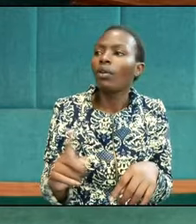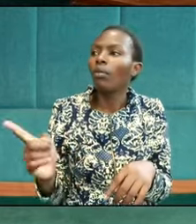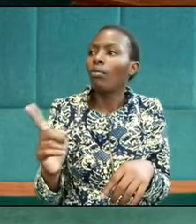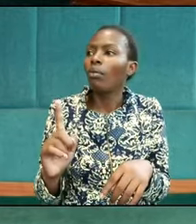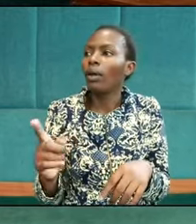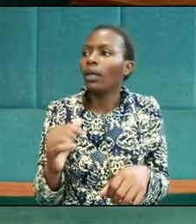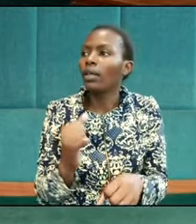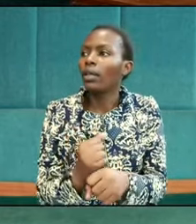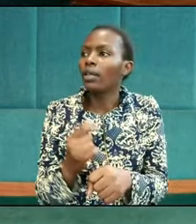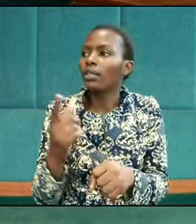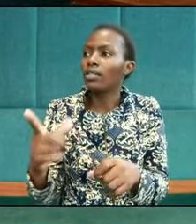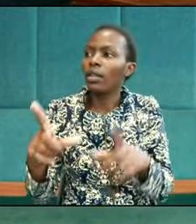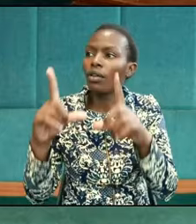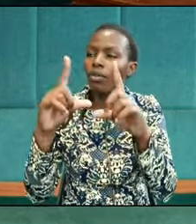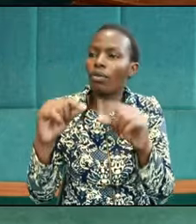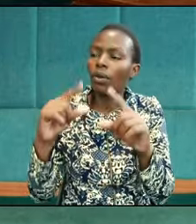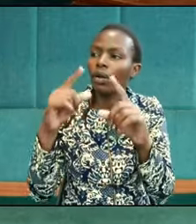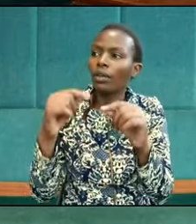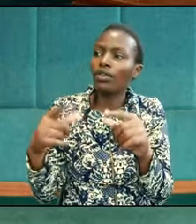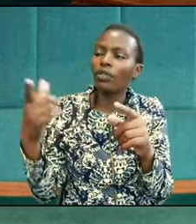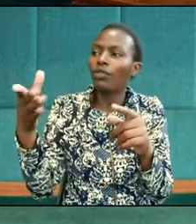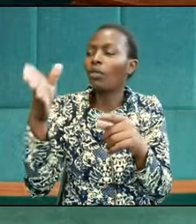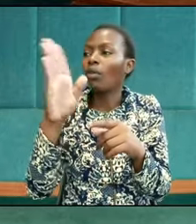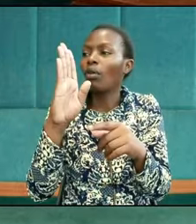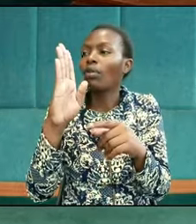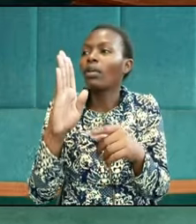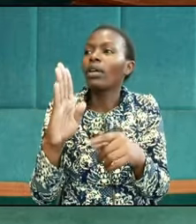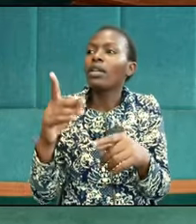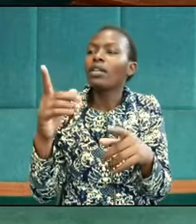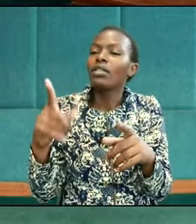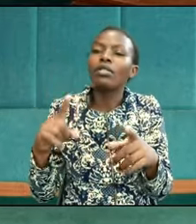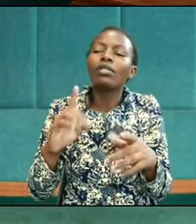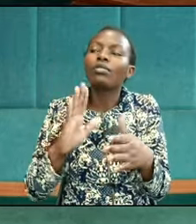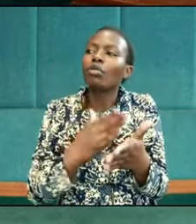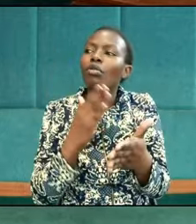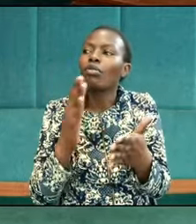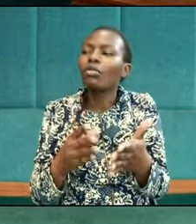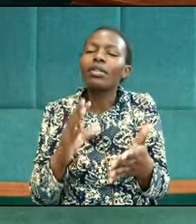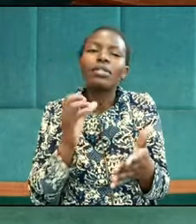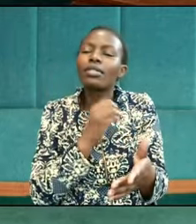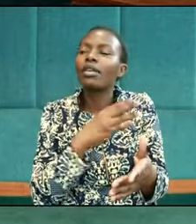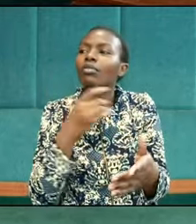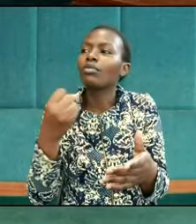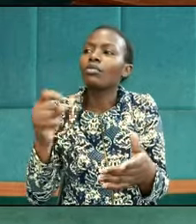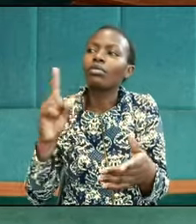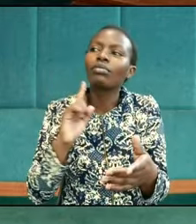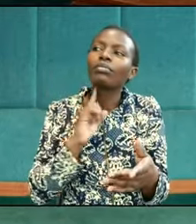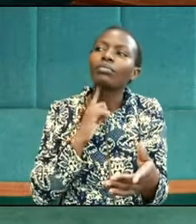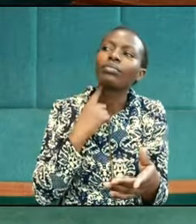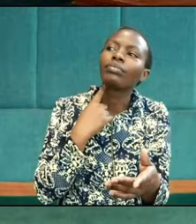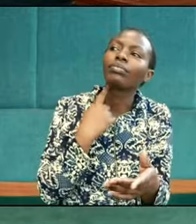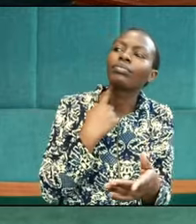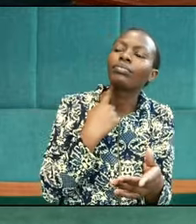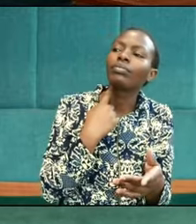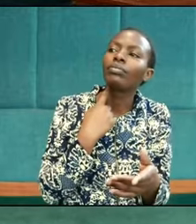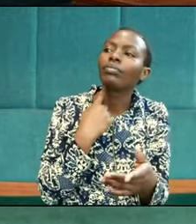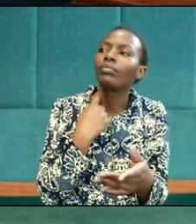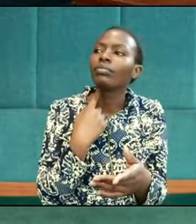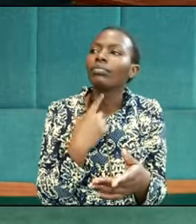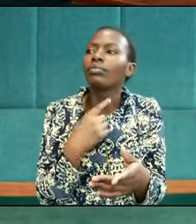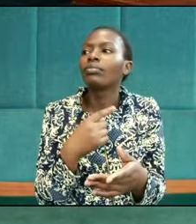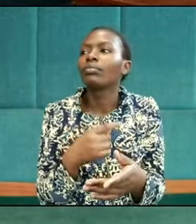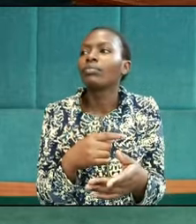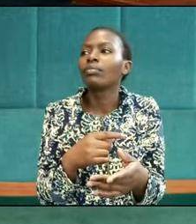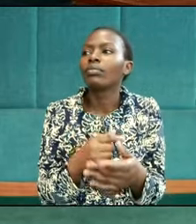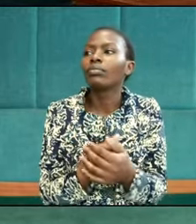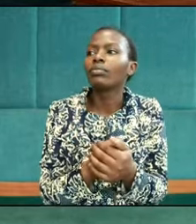it always sounds so sweet. I like to make a Bible sandwich